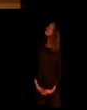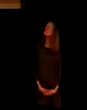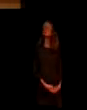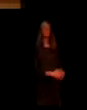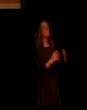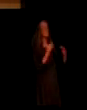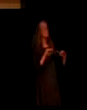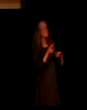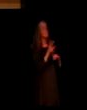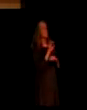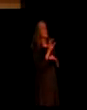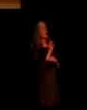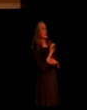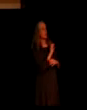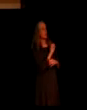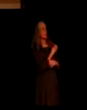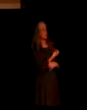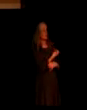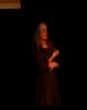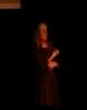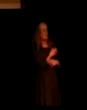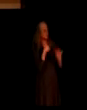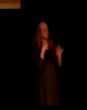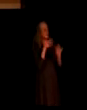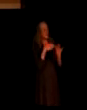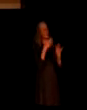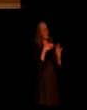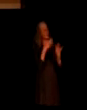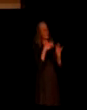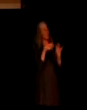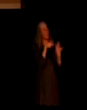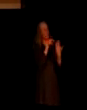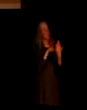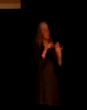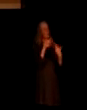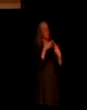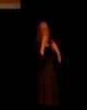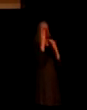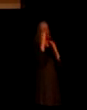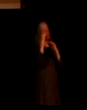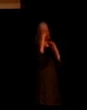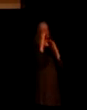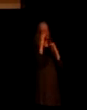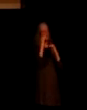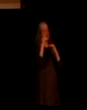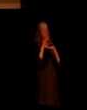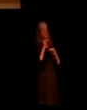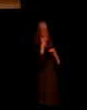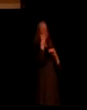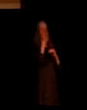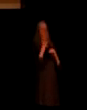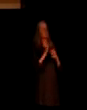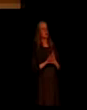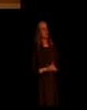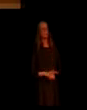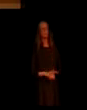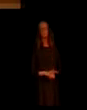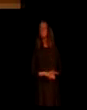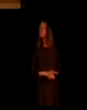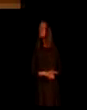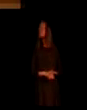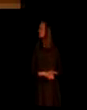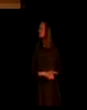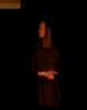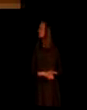First, on bioenergy. I read regularly about expectations of future bioenergy. And this is